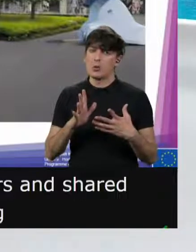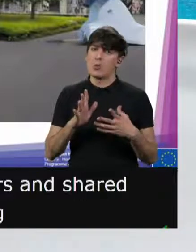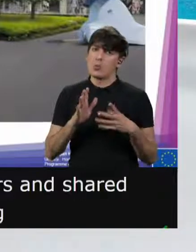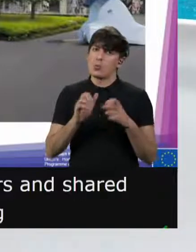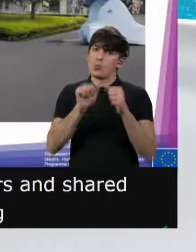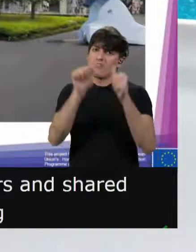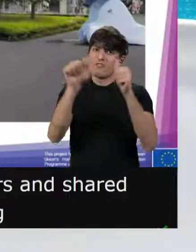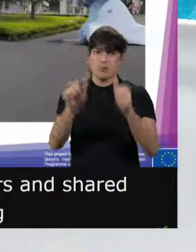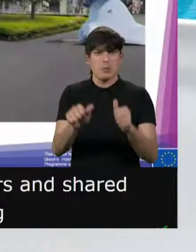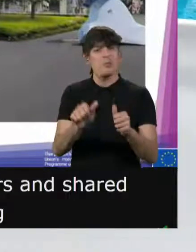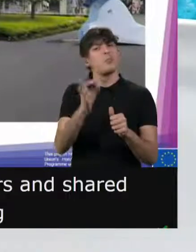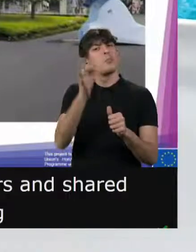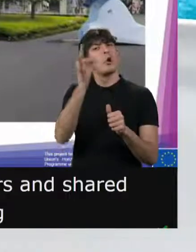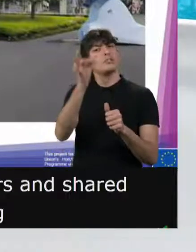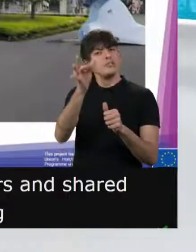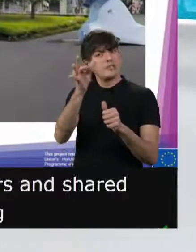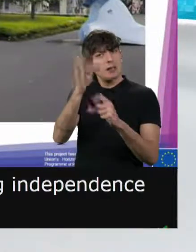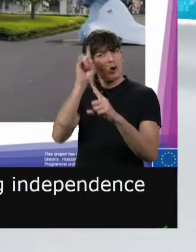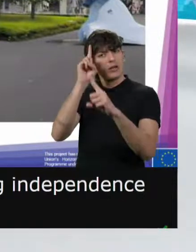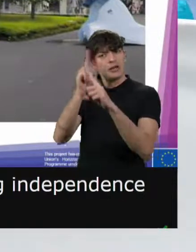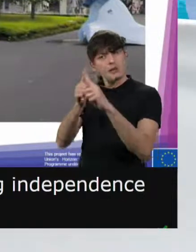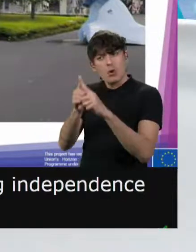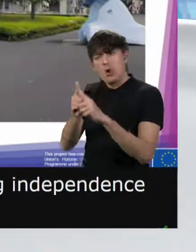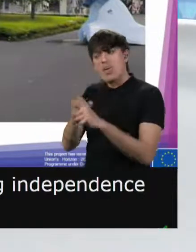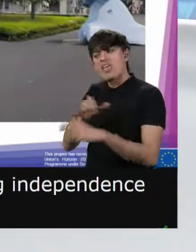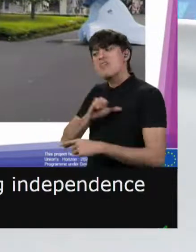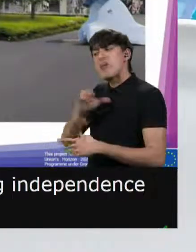independence and greater autonomy of persons with